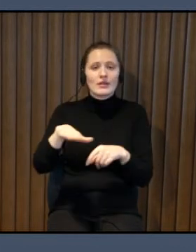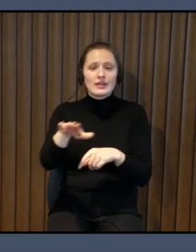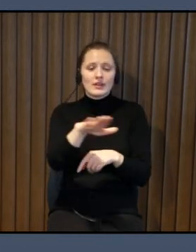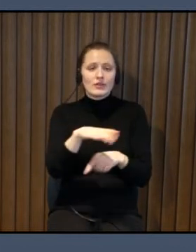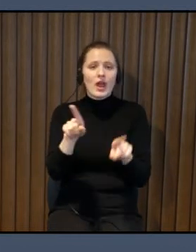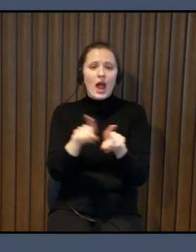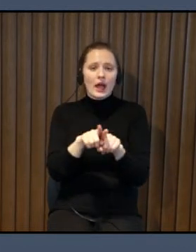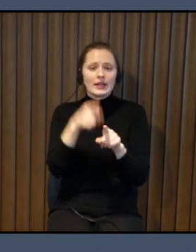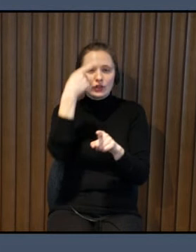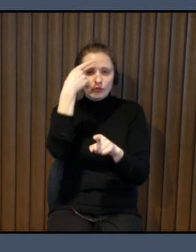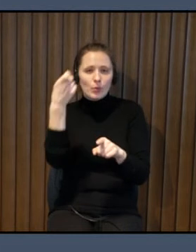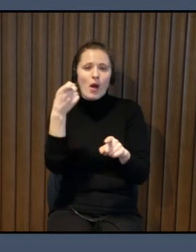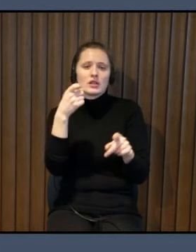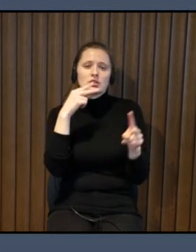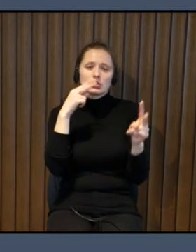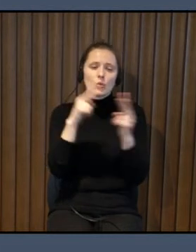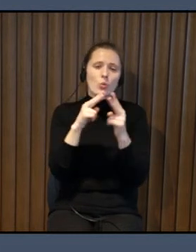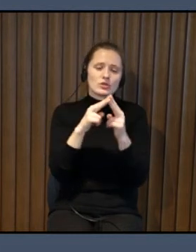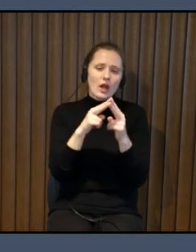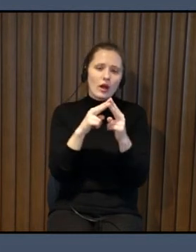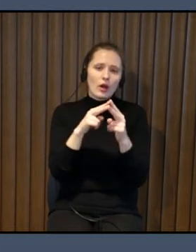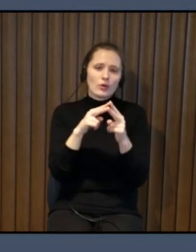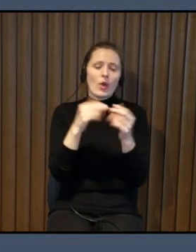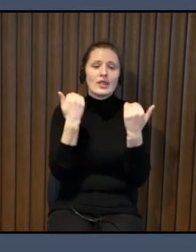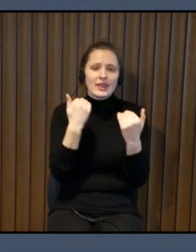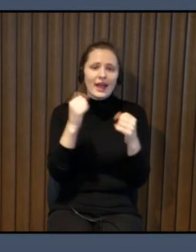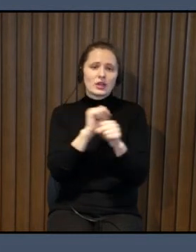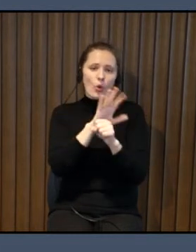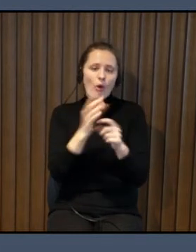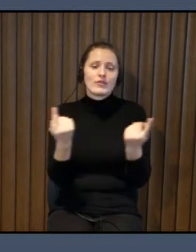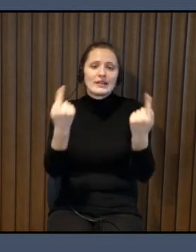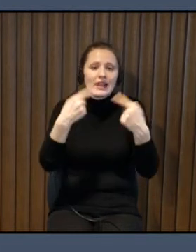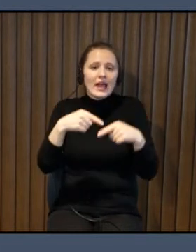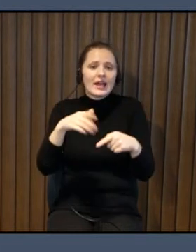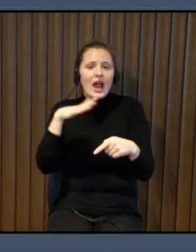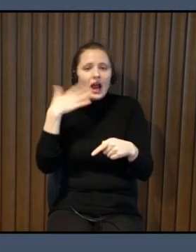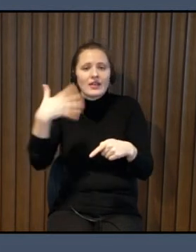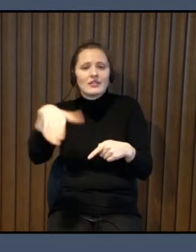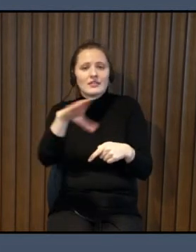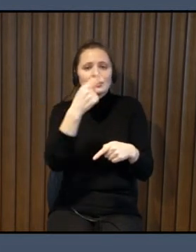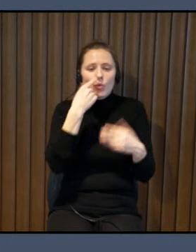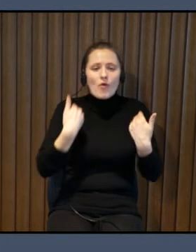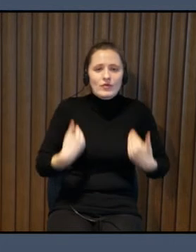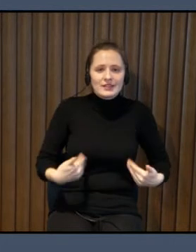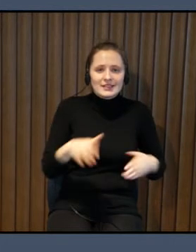physical but informative environment, and also to